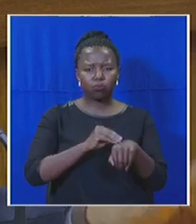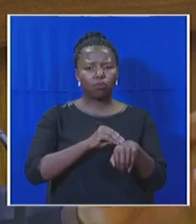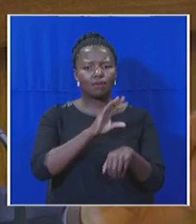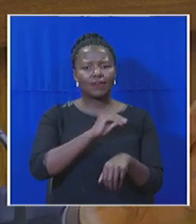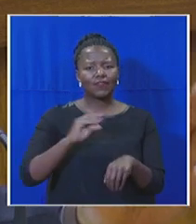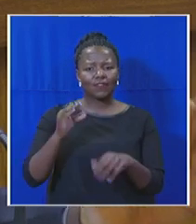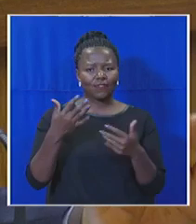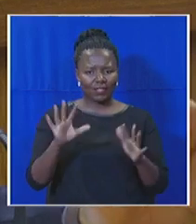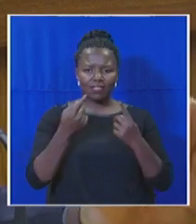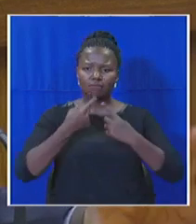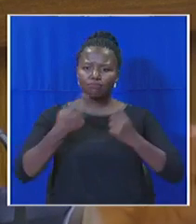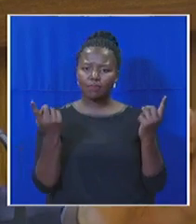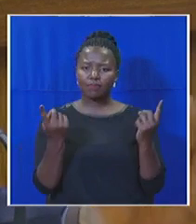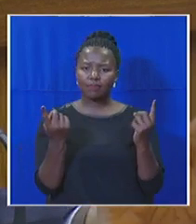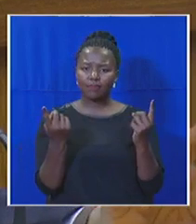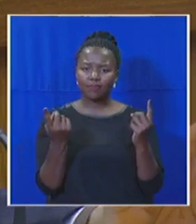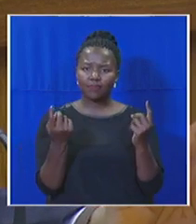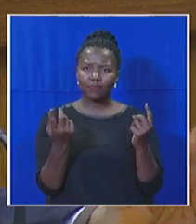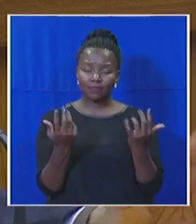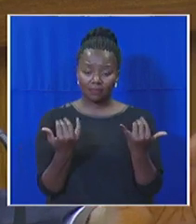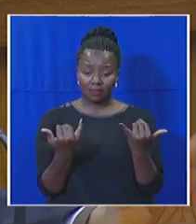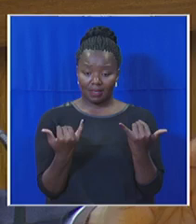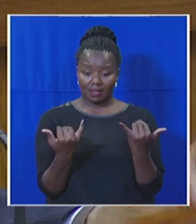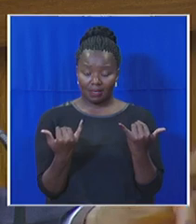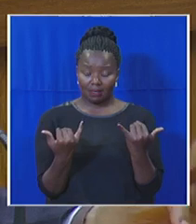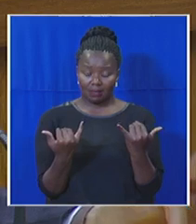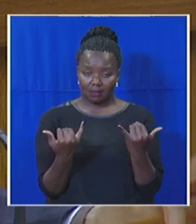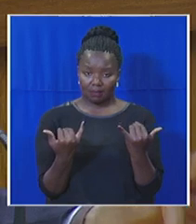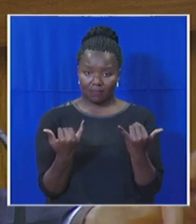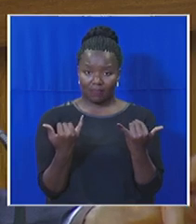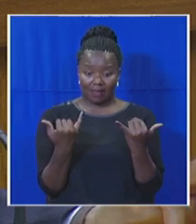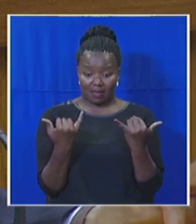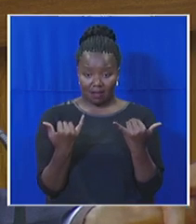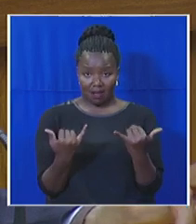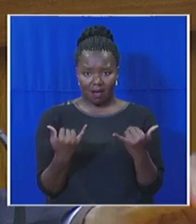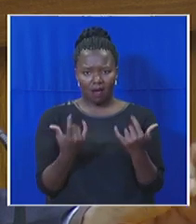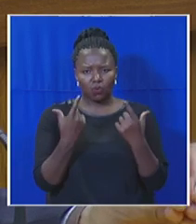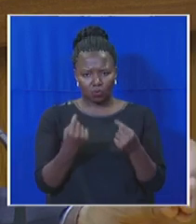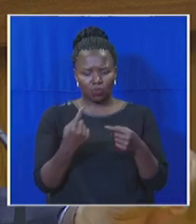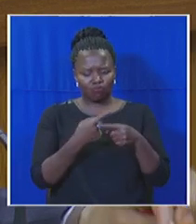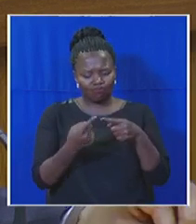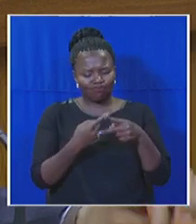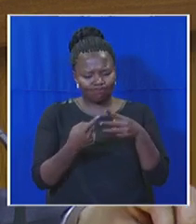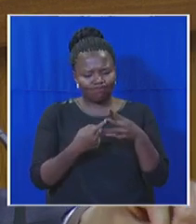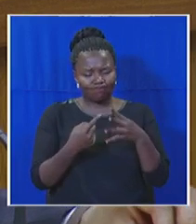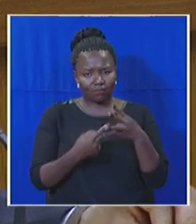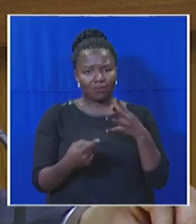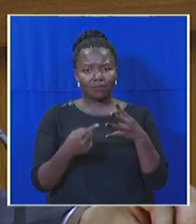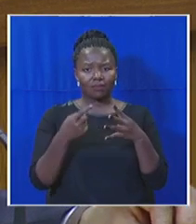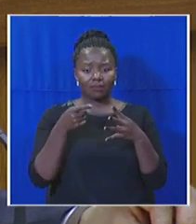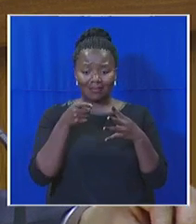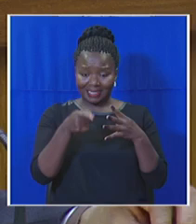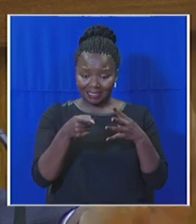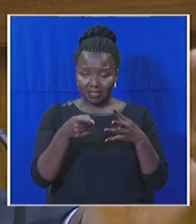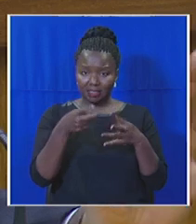that they are now under the disaster, and measures are being taken to those specific